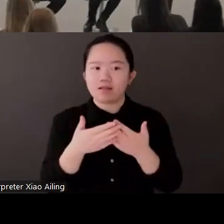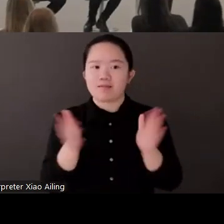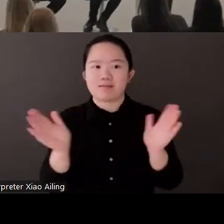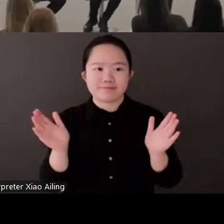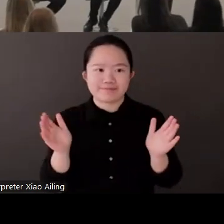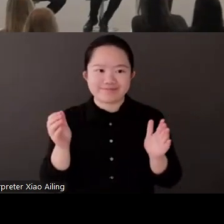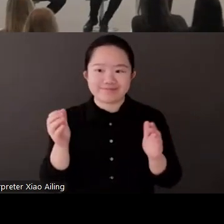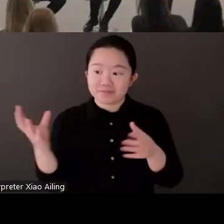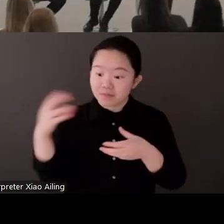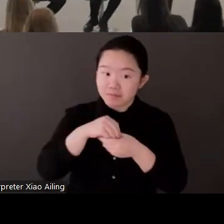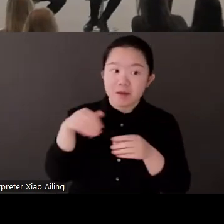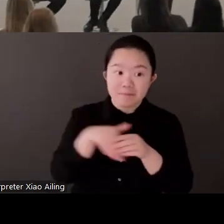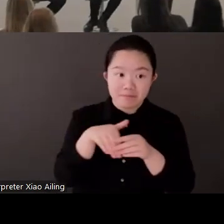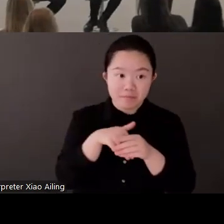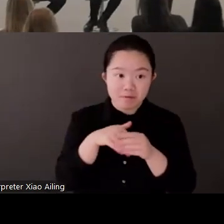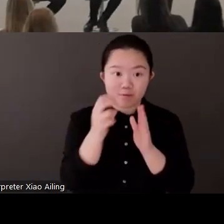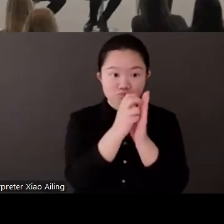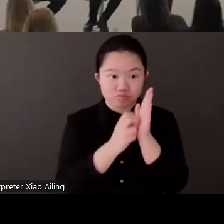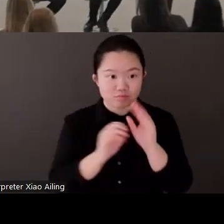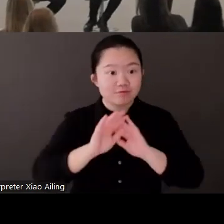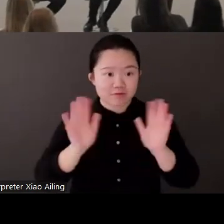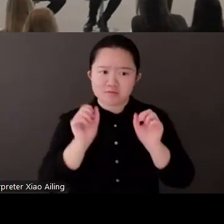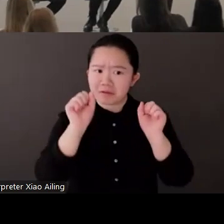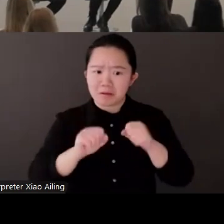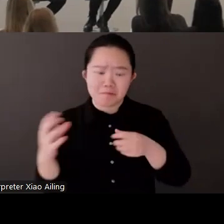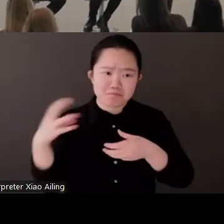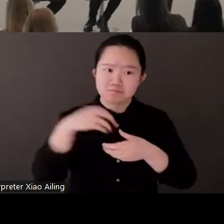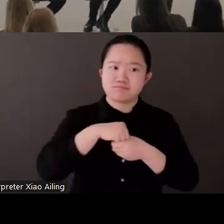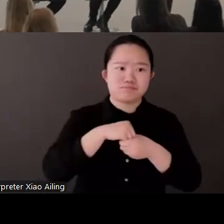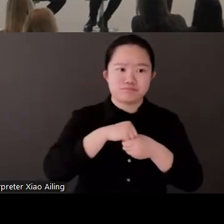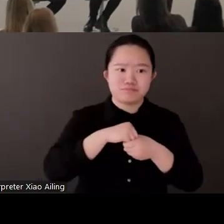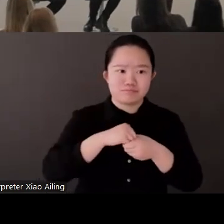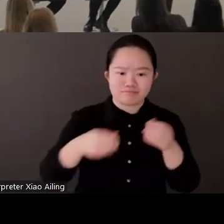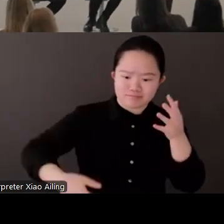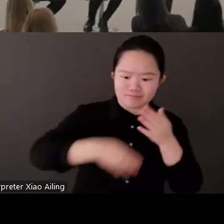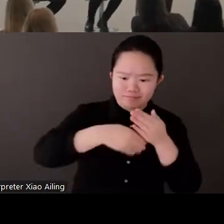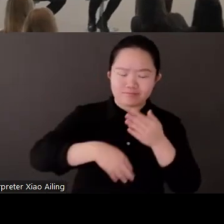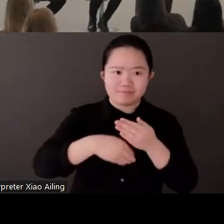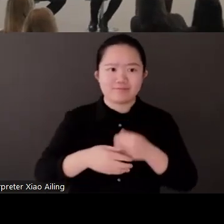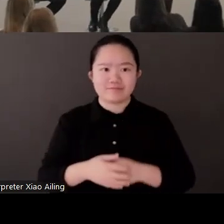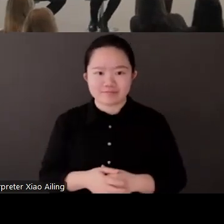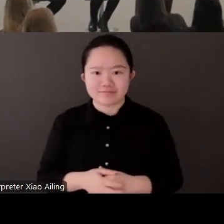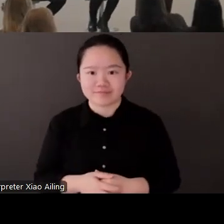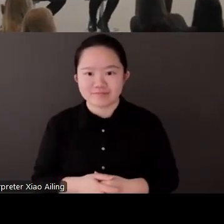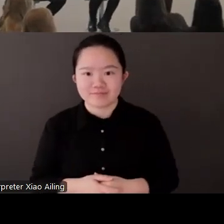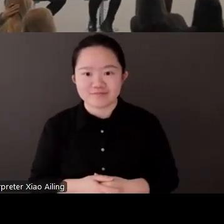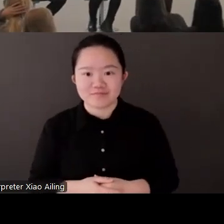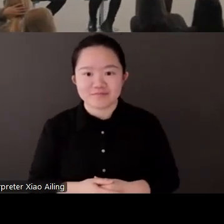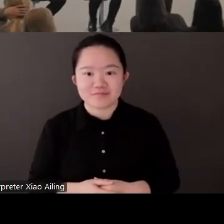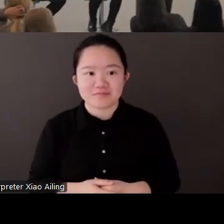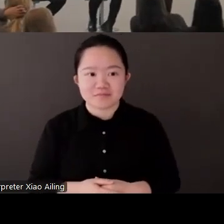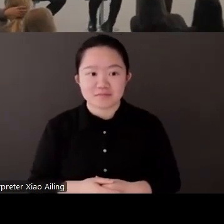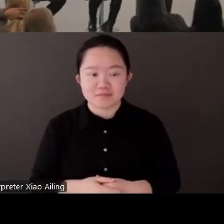our membership program, the roster. So I just wanted to say, because I've noticed that the